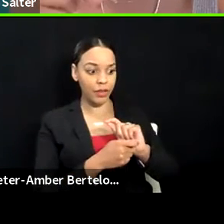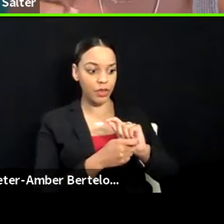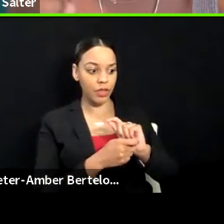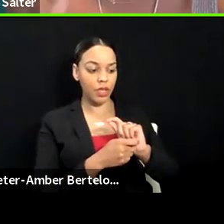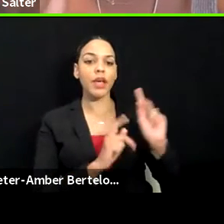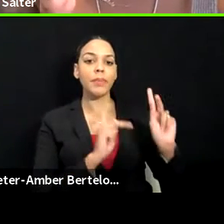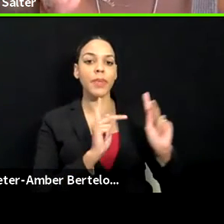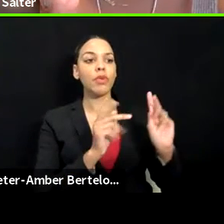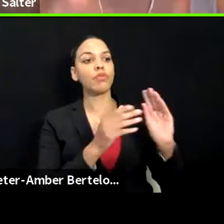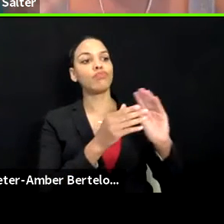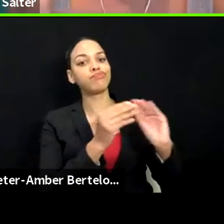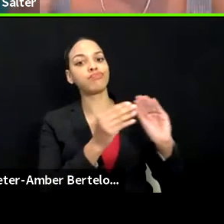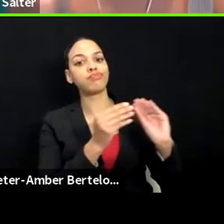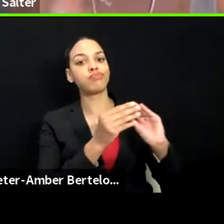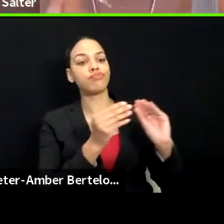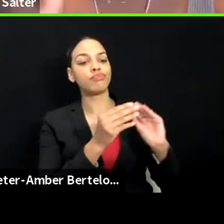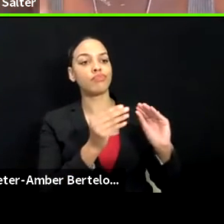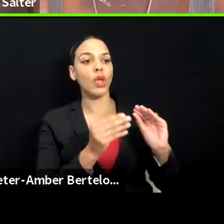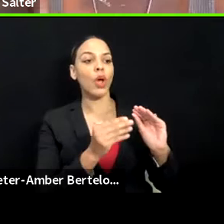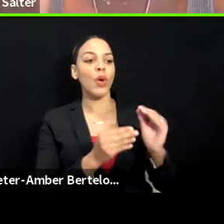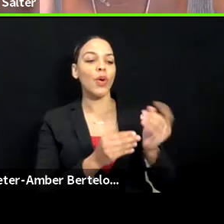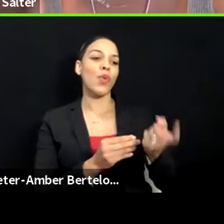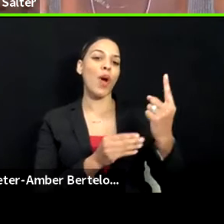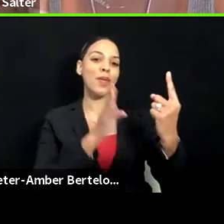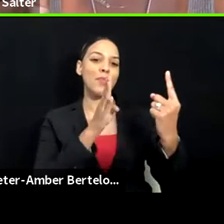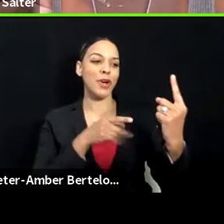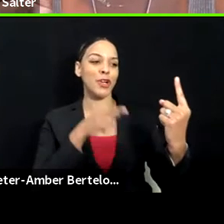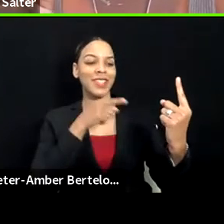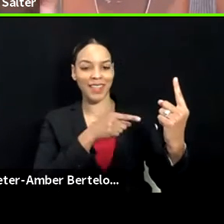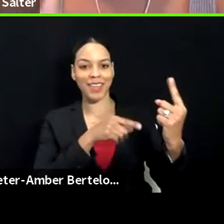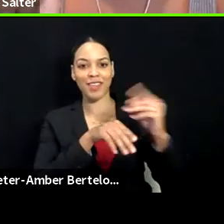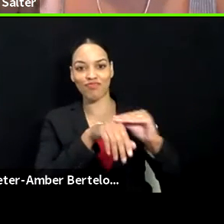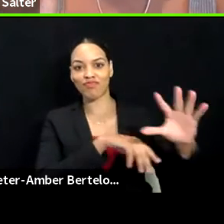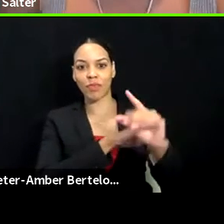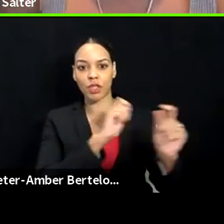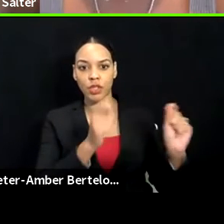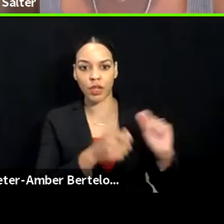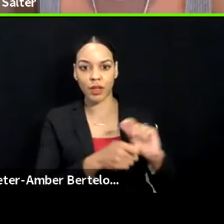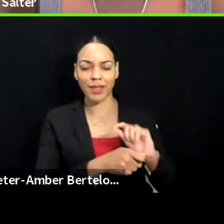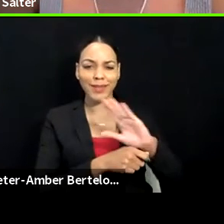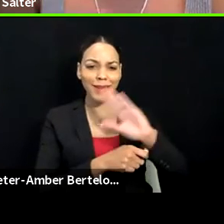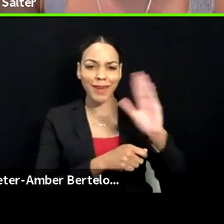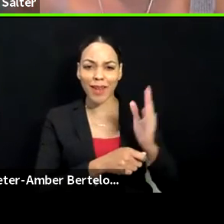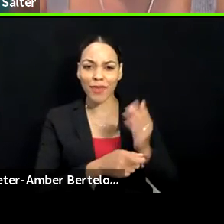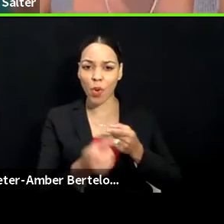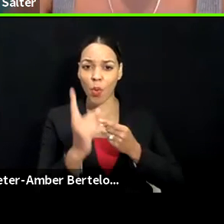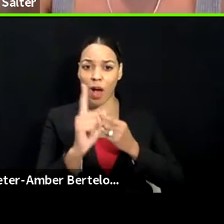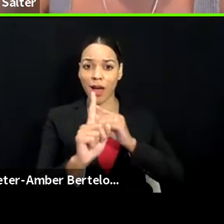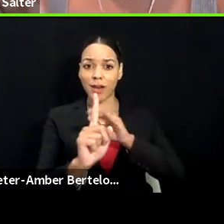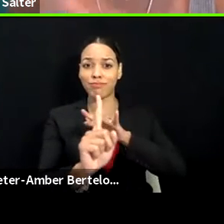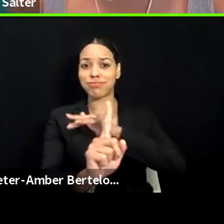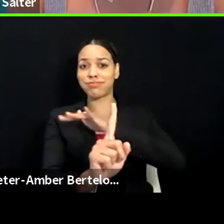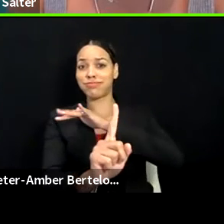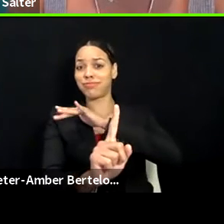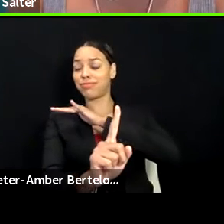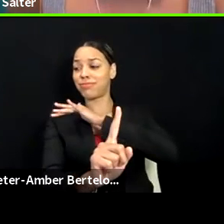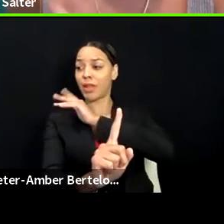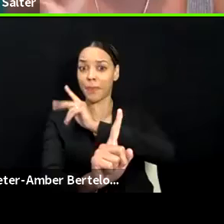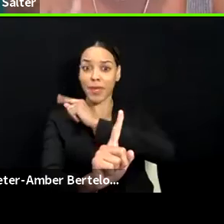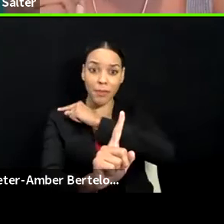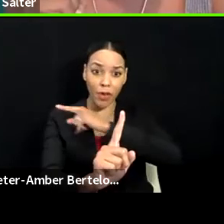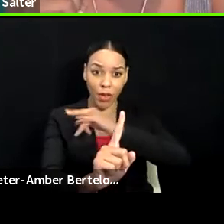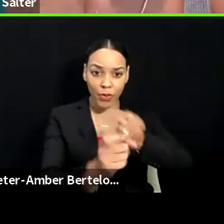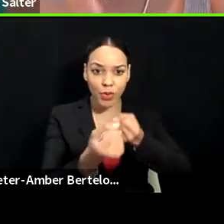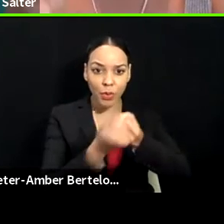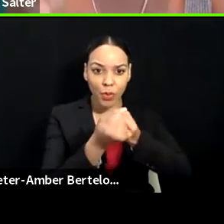us like one person did it, but it's never one person that did it. It's small stones being taken away from this mountain